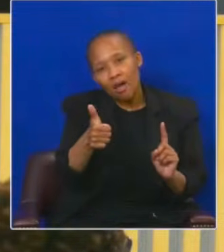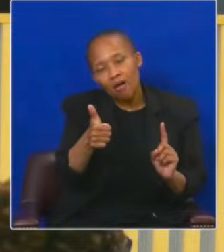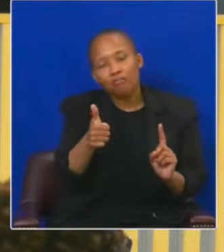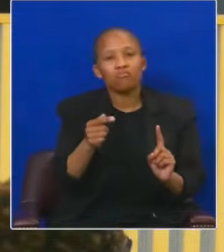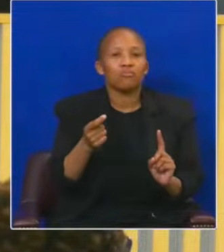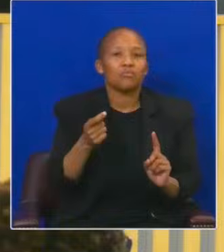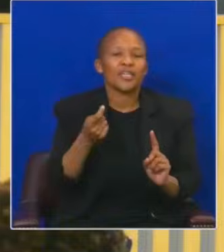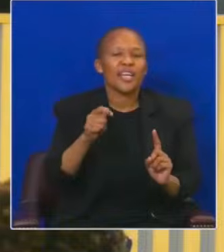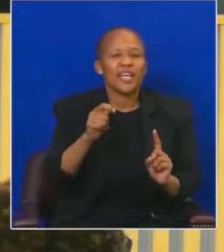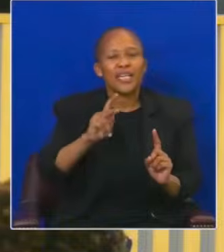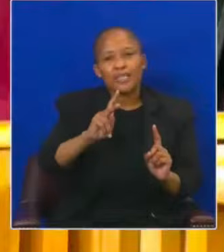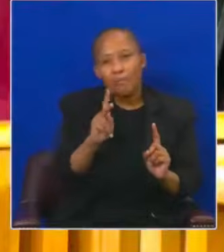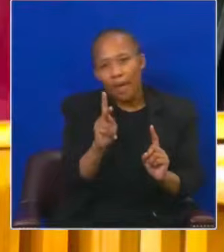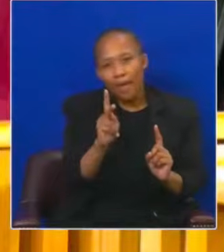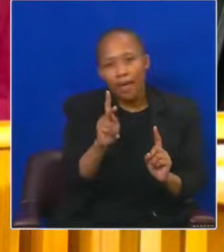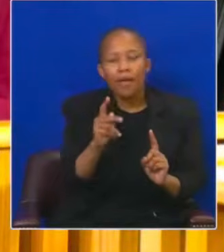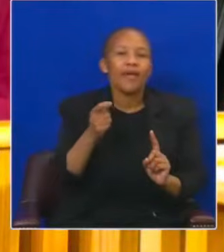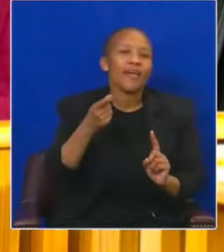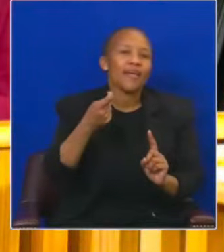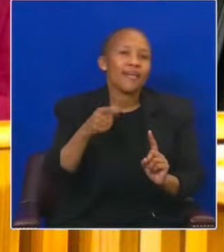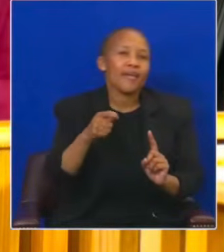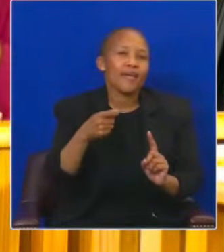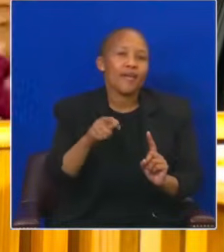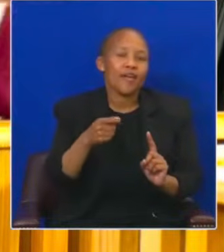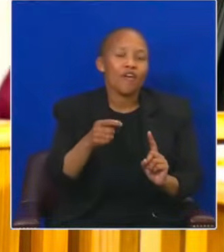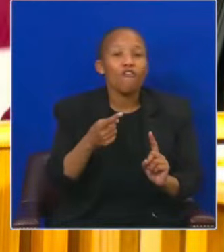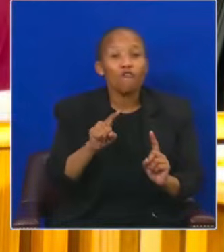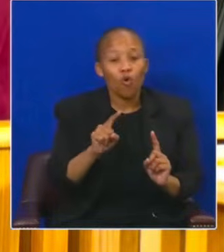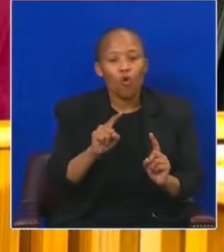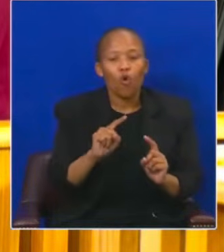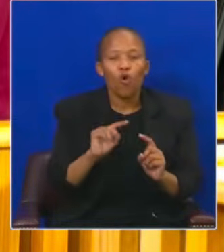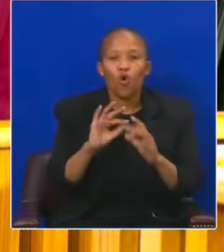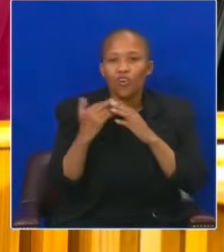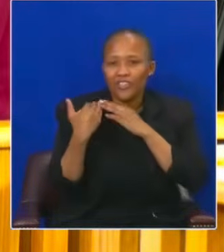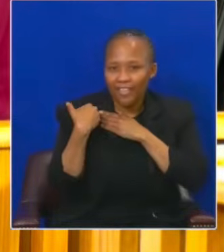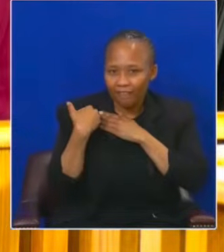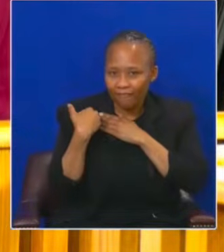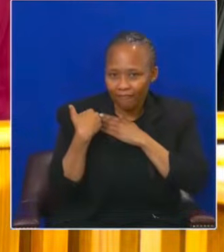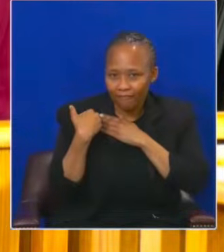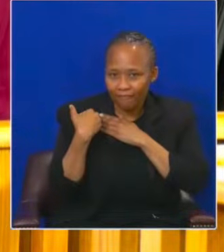must be exclusively in possession of the